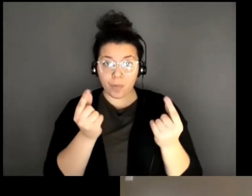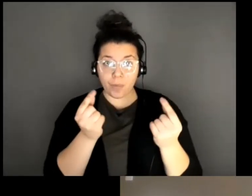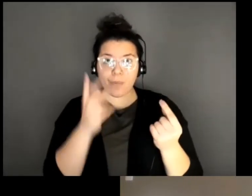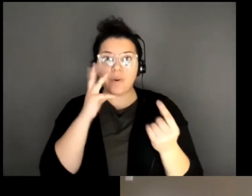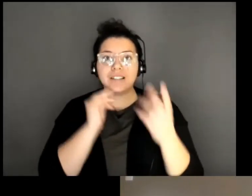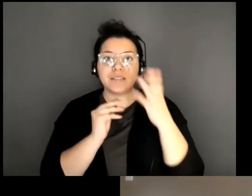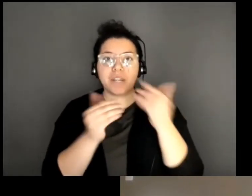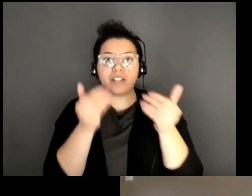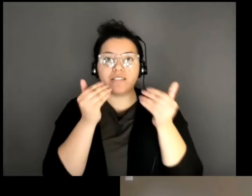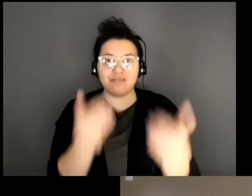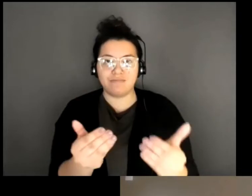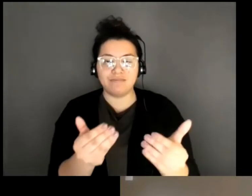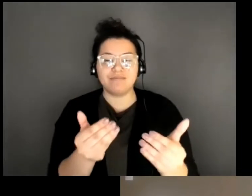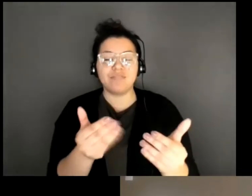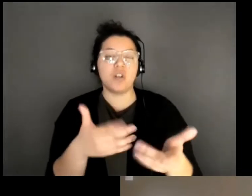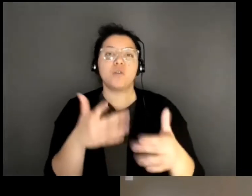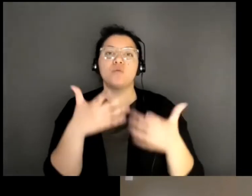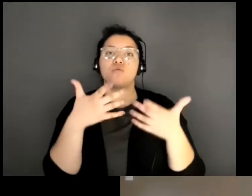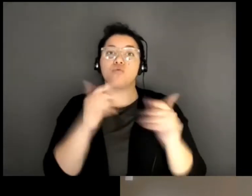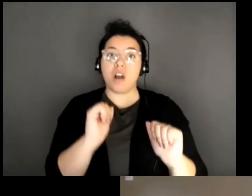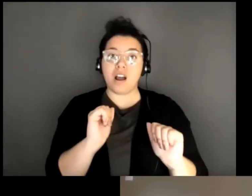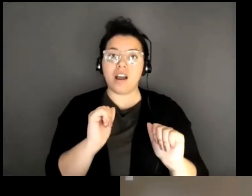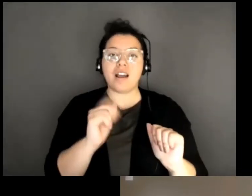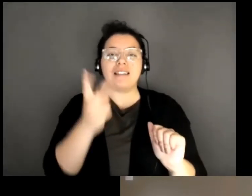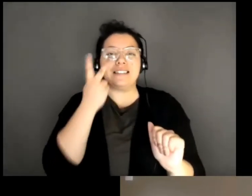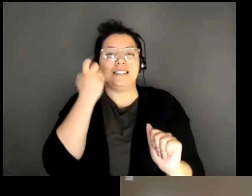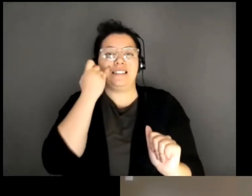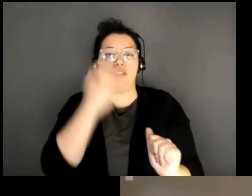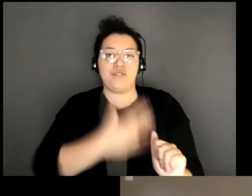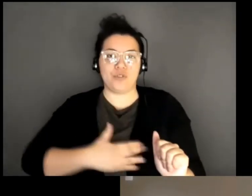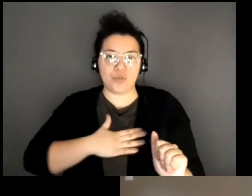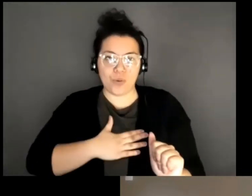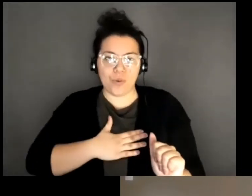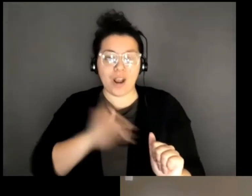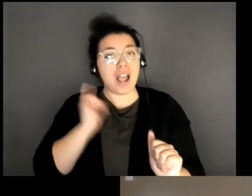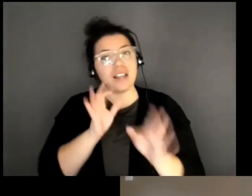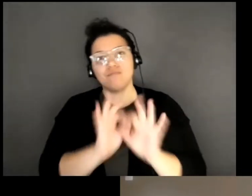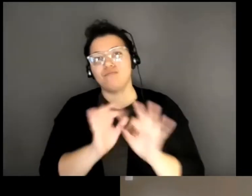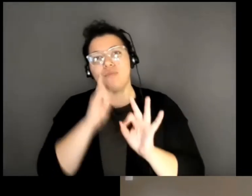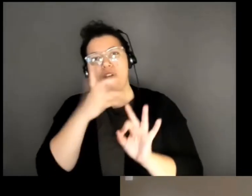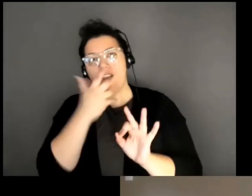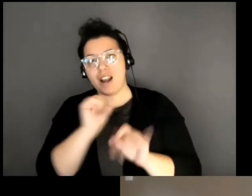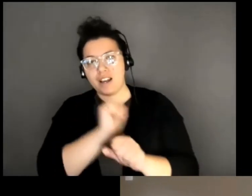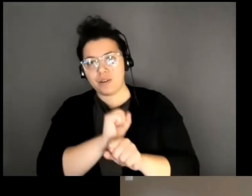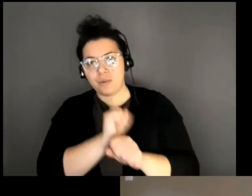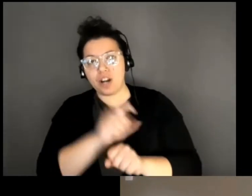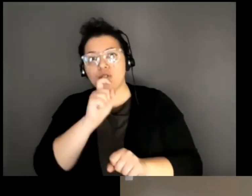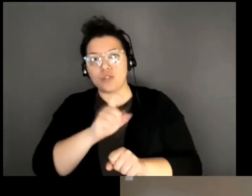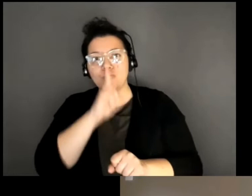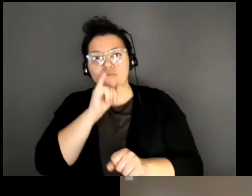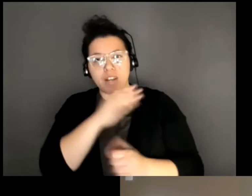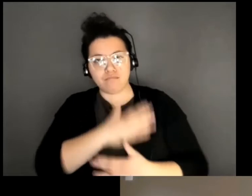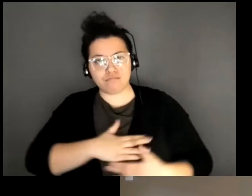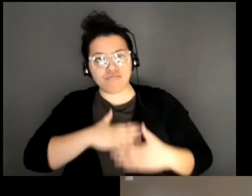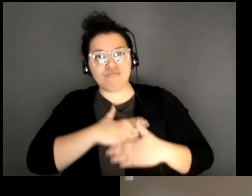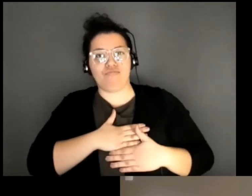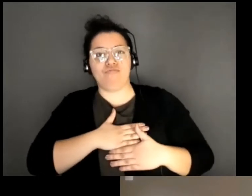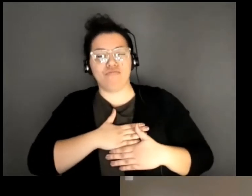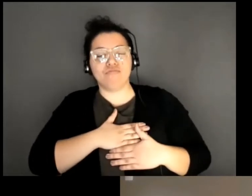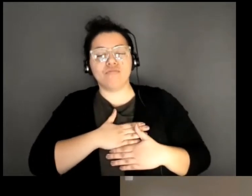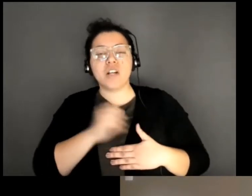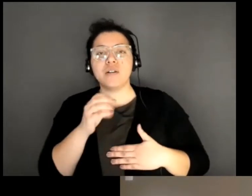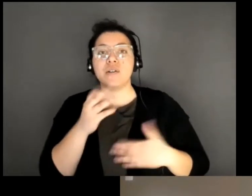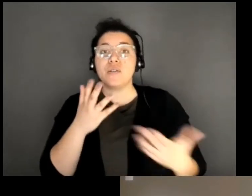what you're doing. And that's good for anything. You have to love what you've been doing. So I think, get a job working